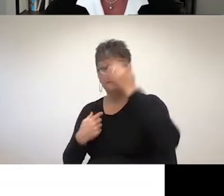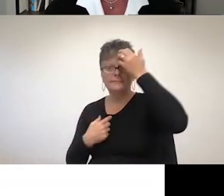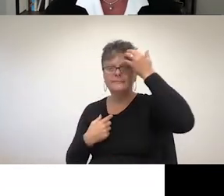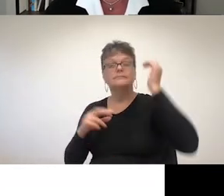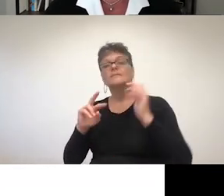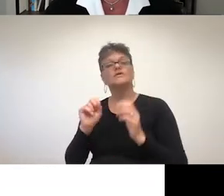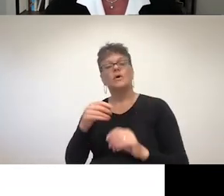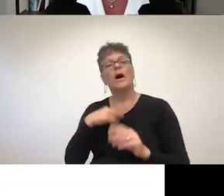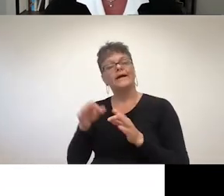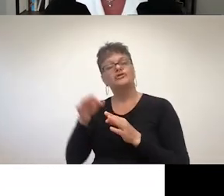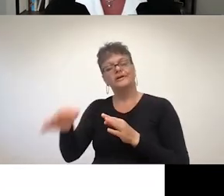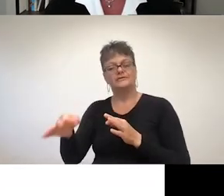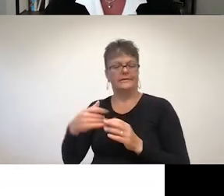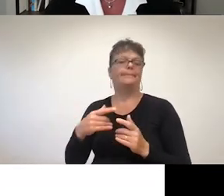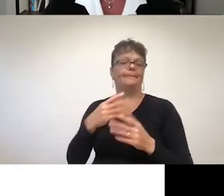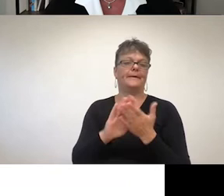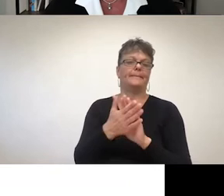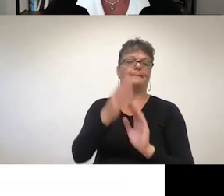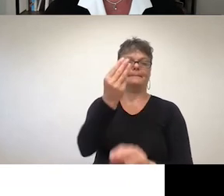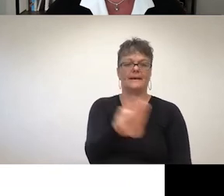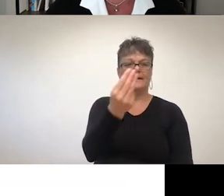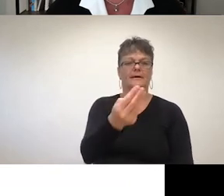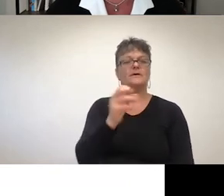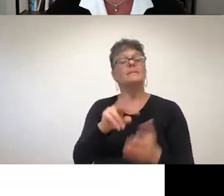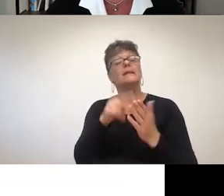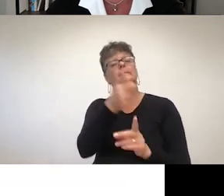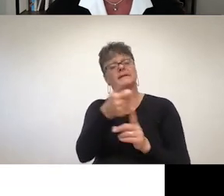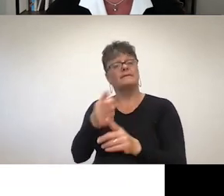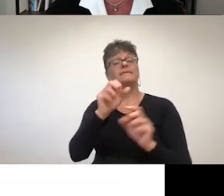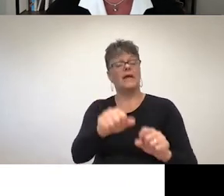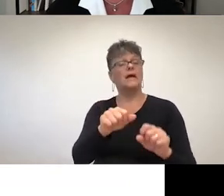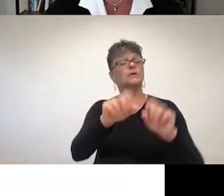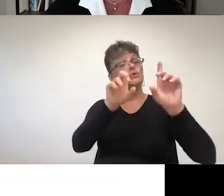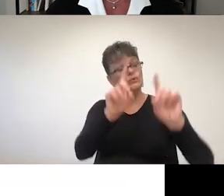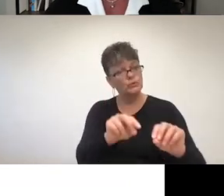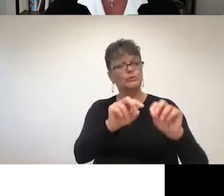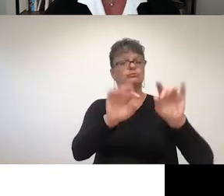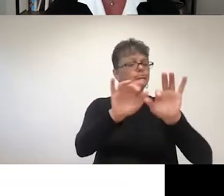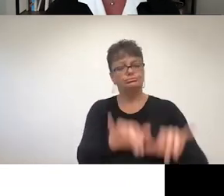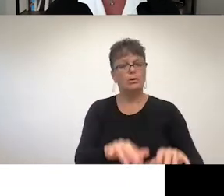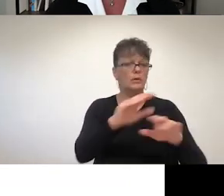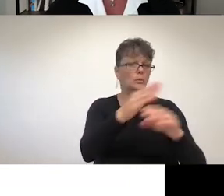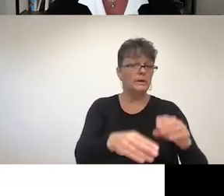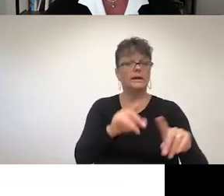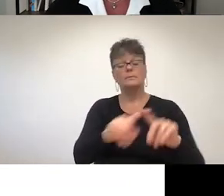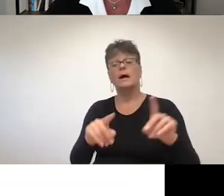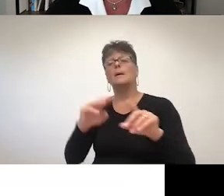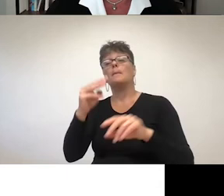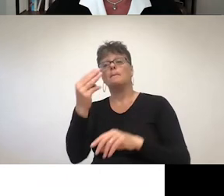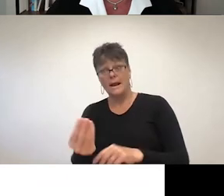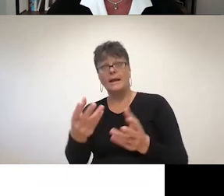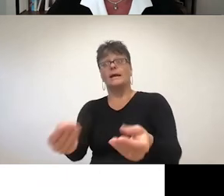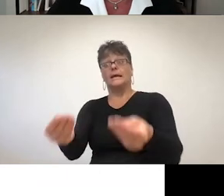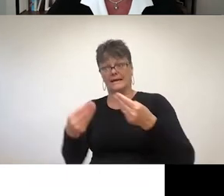to submit, they could get it in. But if anybody still had questions, I was able to log in on Monday morning and respond to those questions, and they still had time